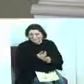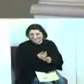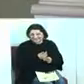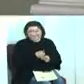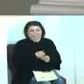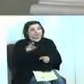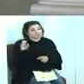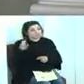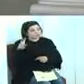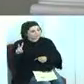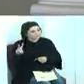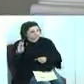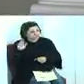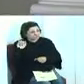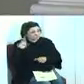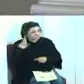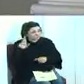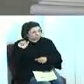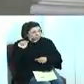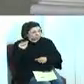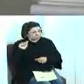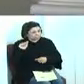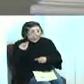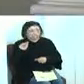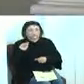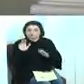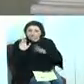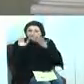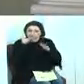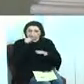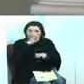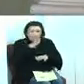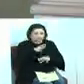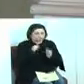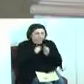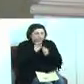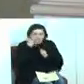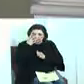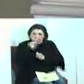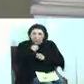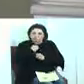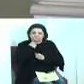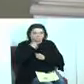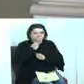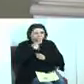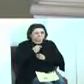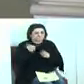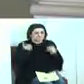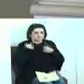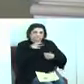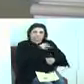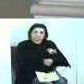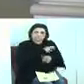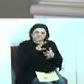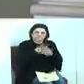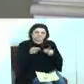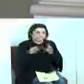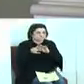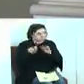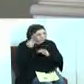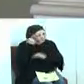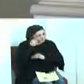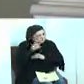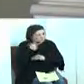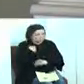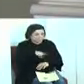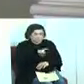Reverend Barbara is a wonderful woman with a beautiful voice, and she has a powerful message for us today.